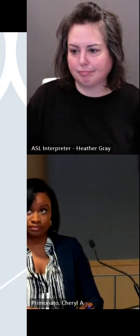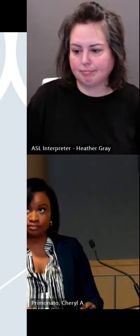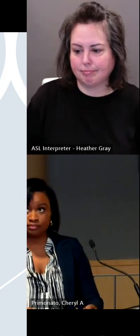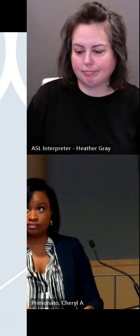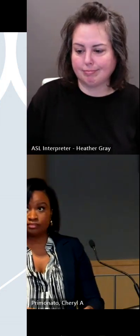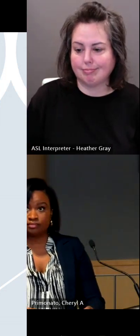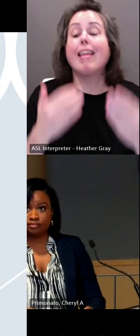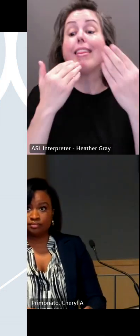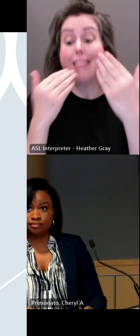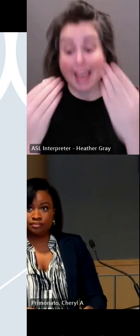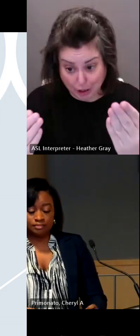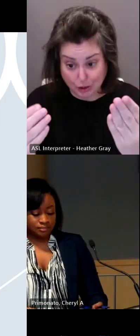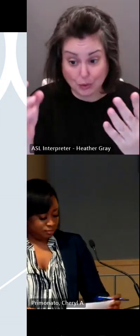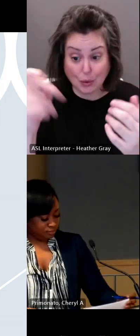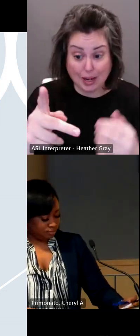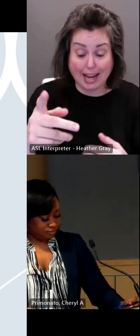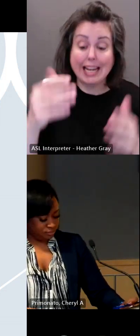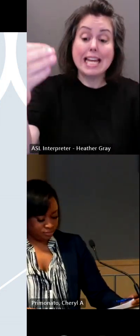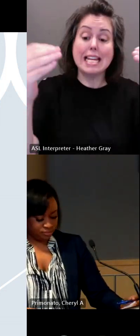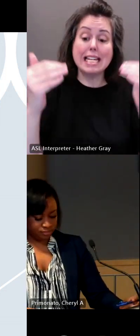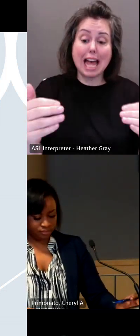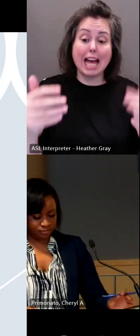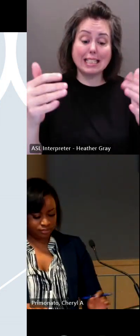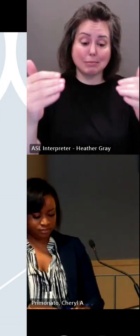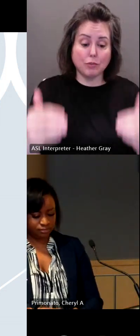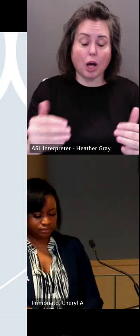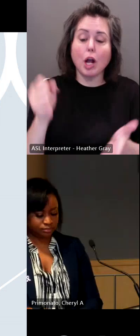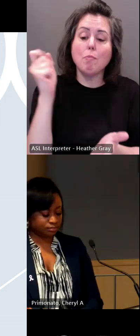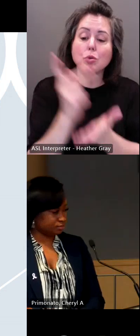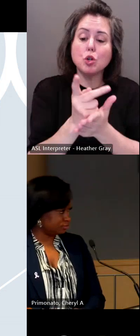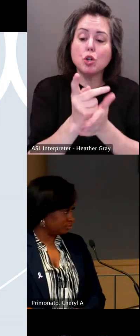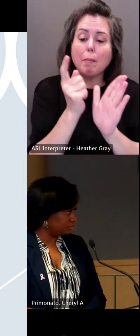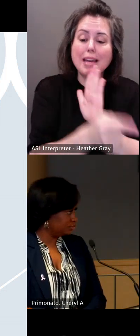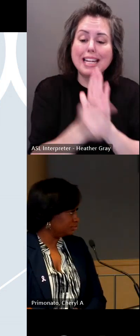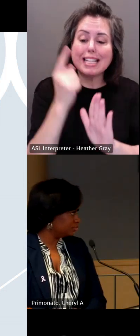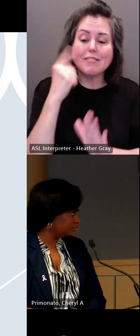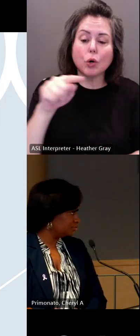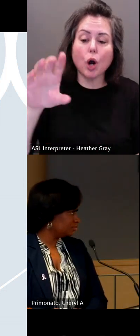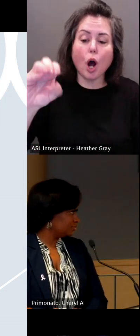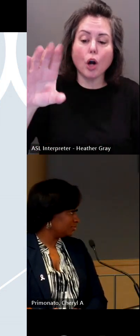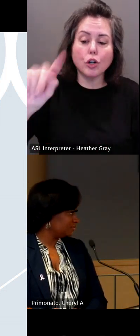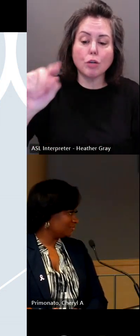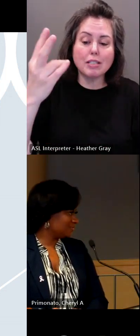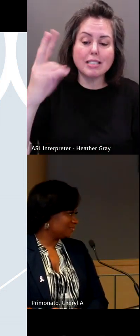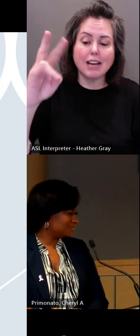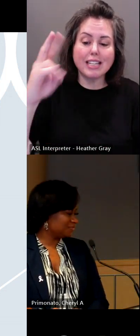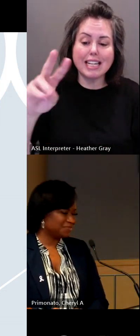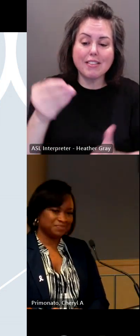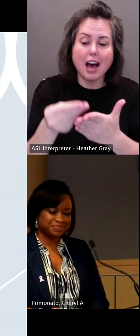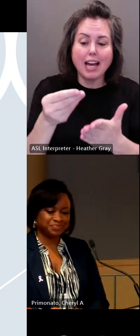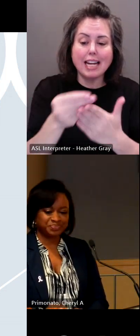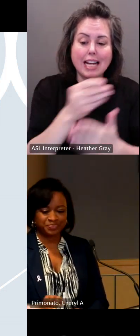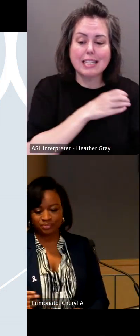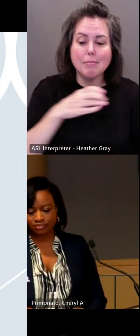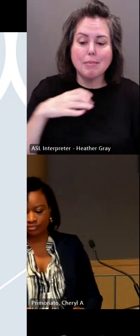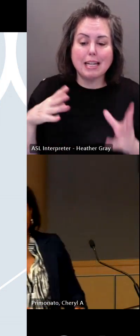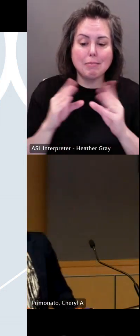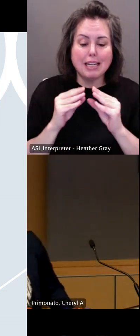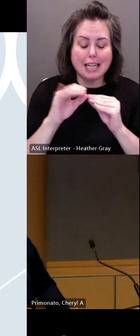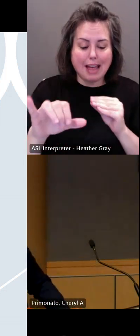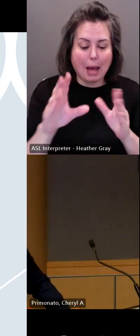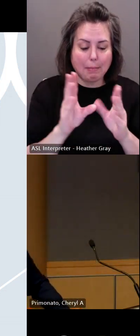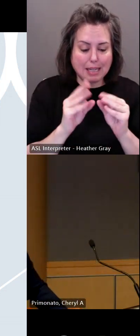Thank you. Next, we'll move on to the approval of minutes for the October 17th Finance Committee meeting. The meeting minutes for our last meeting